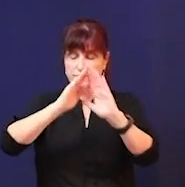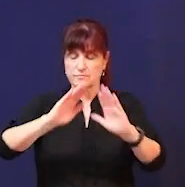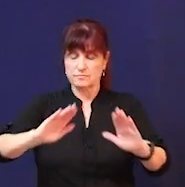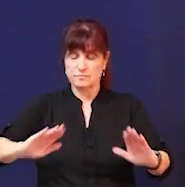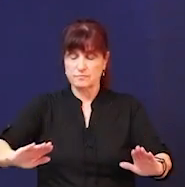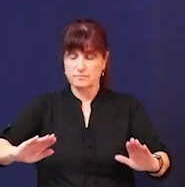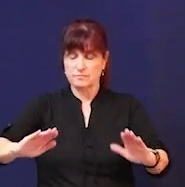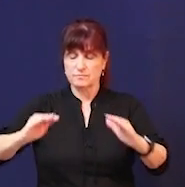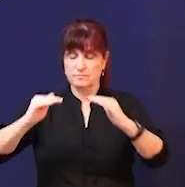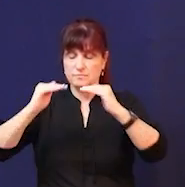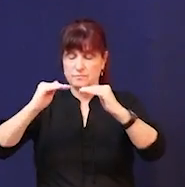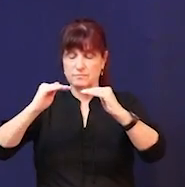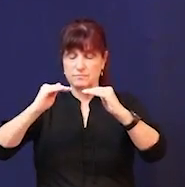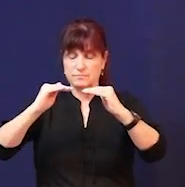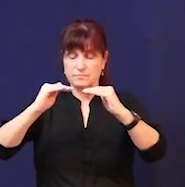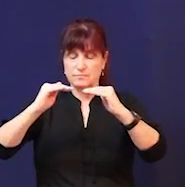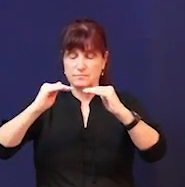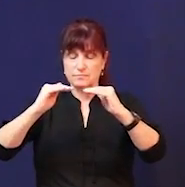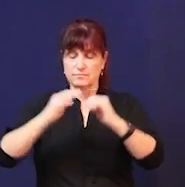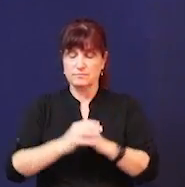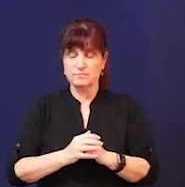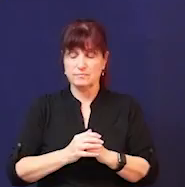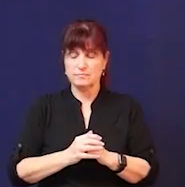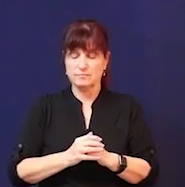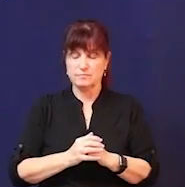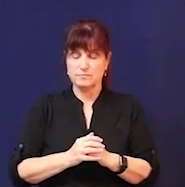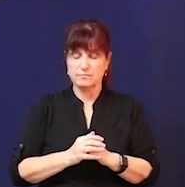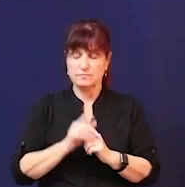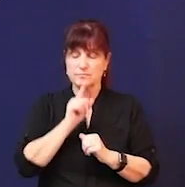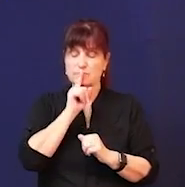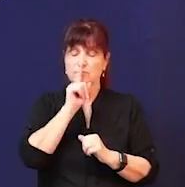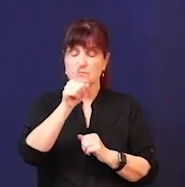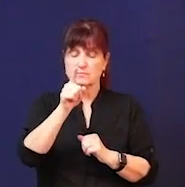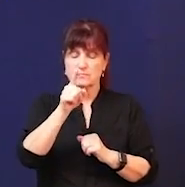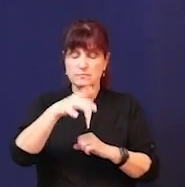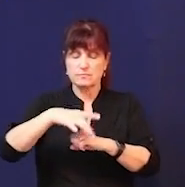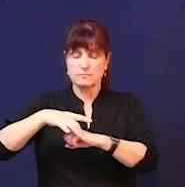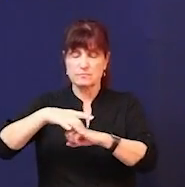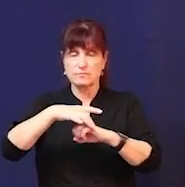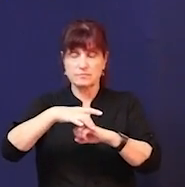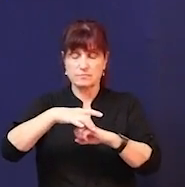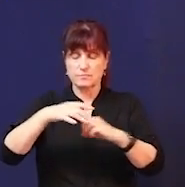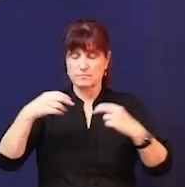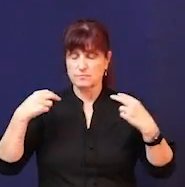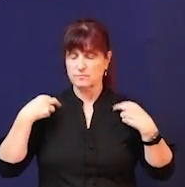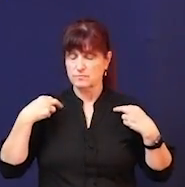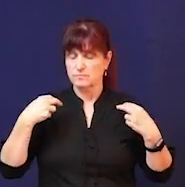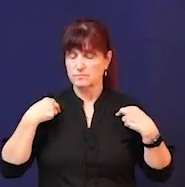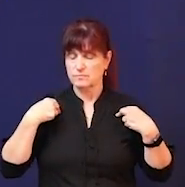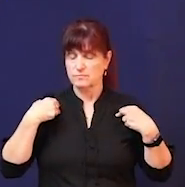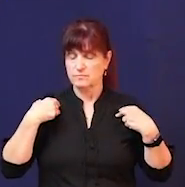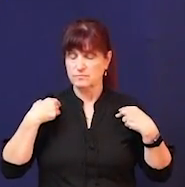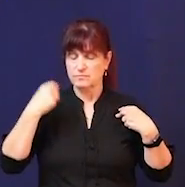and peace shall kiss. True. shall spring out of